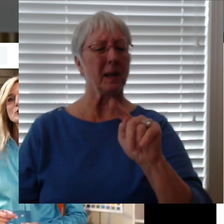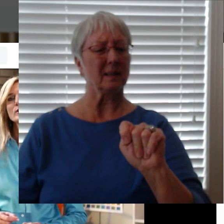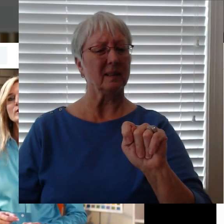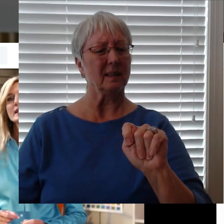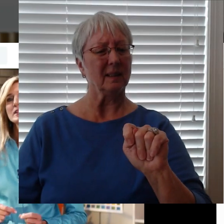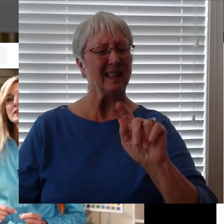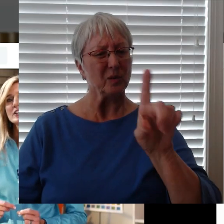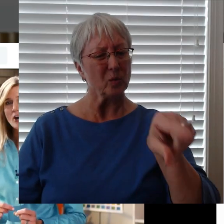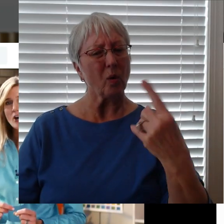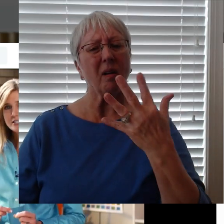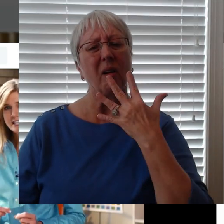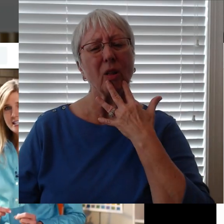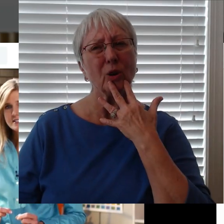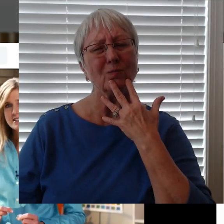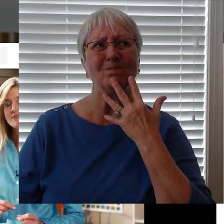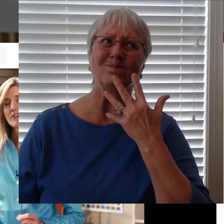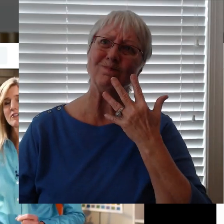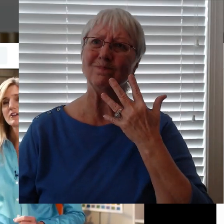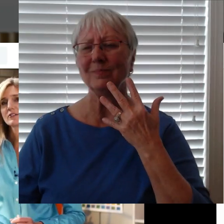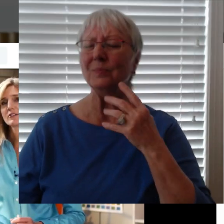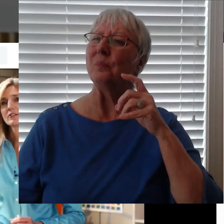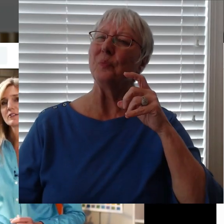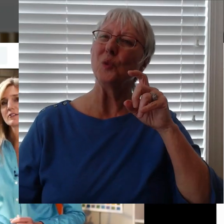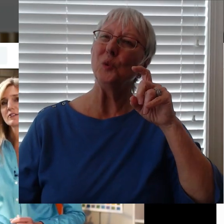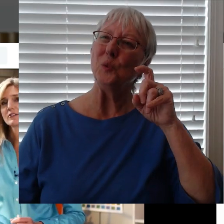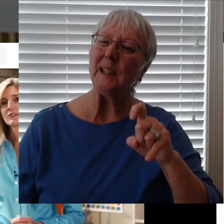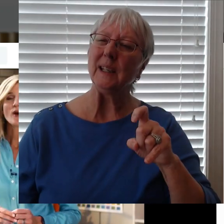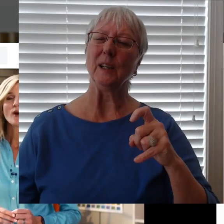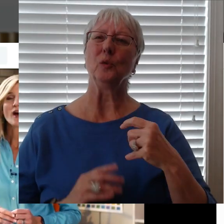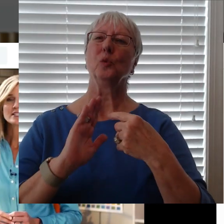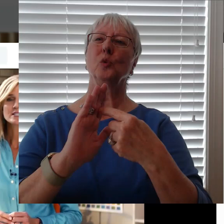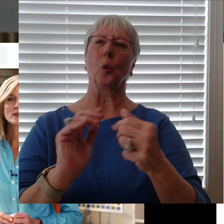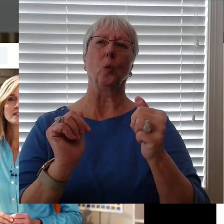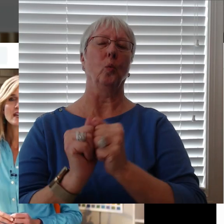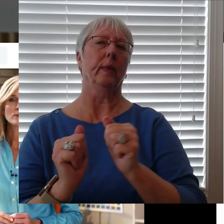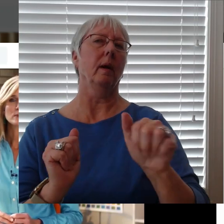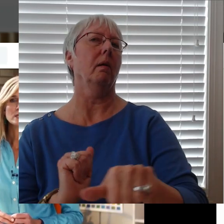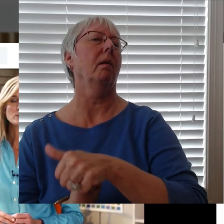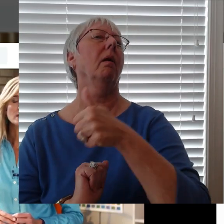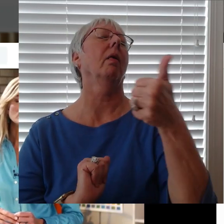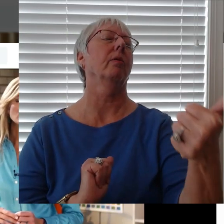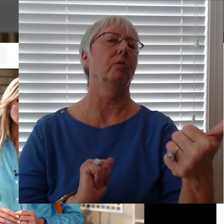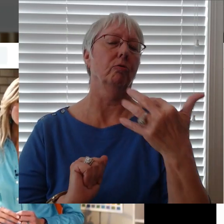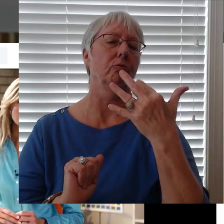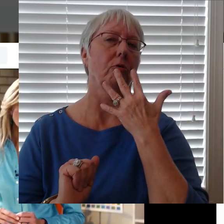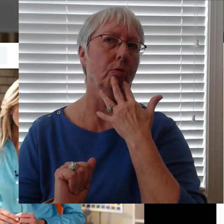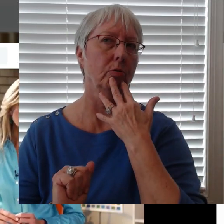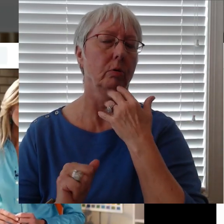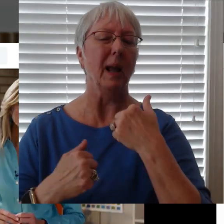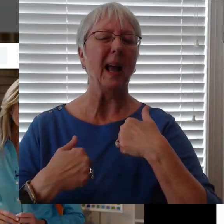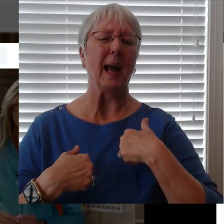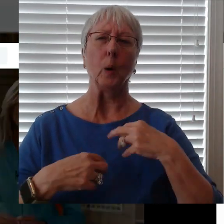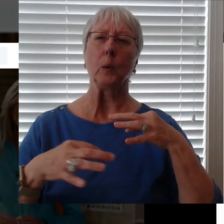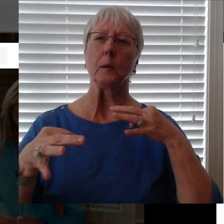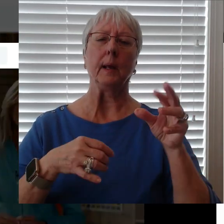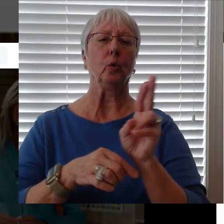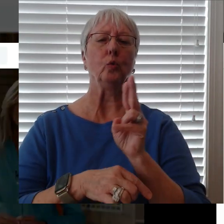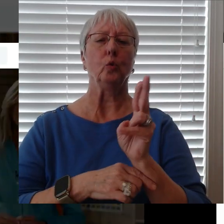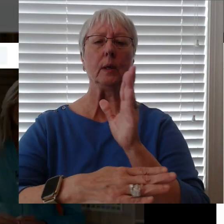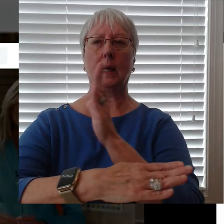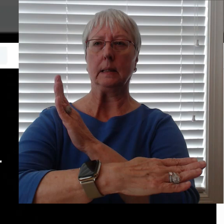without showing them in the context of other colors. So I'll explain the elements by using scales. The 6